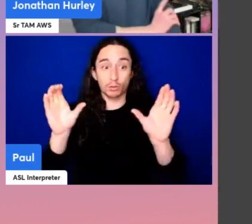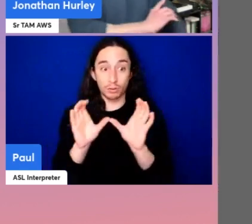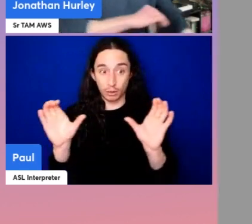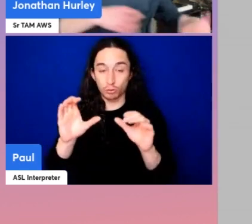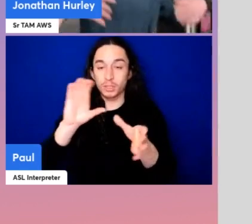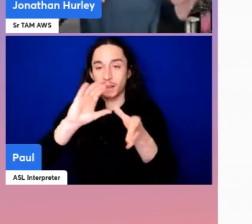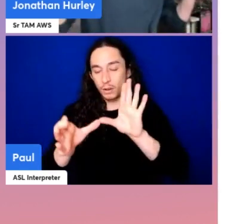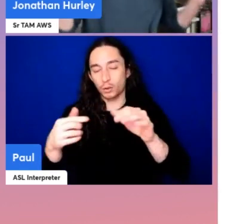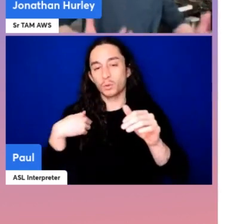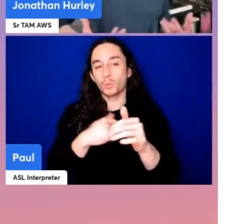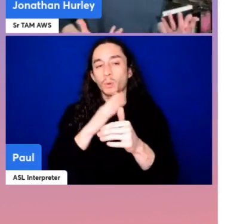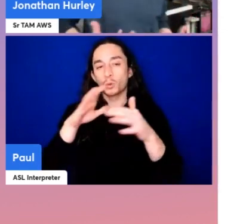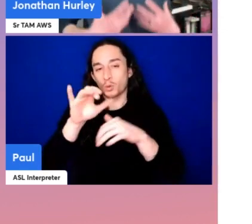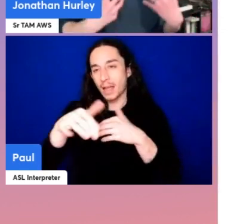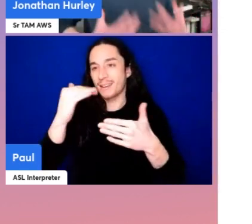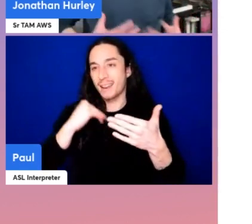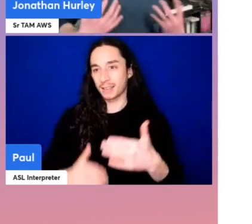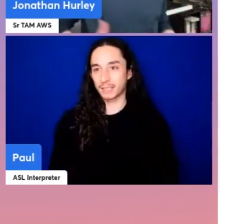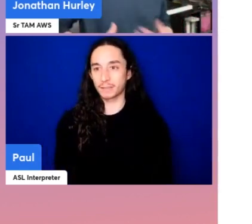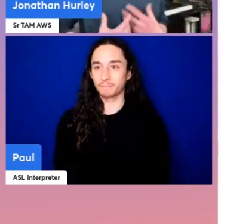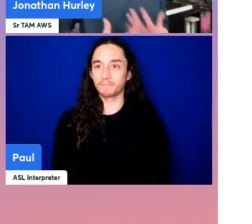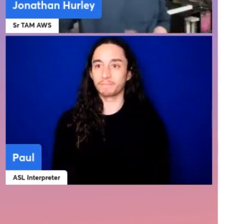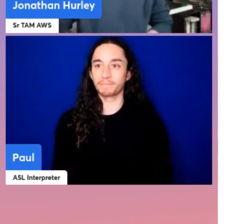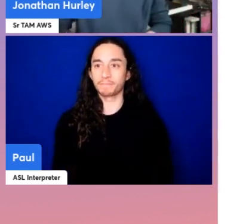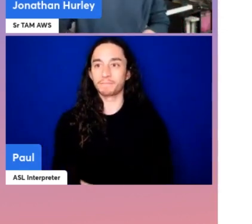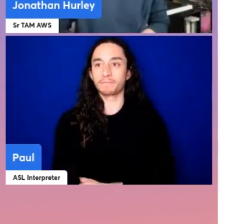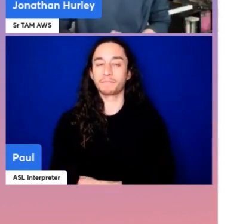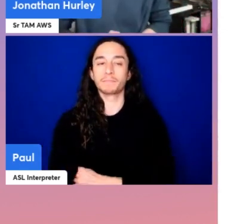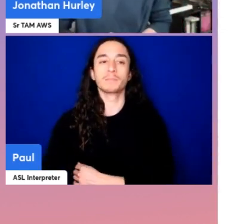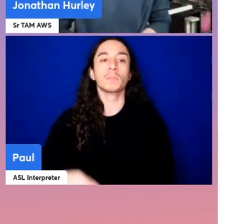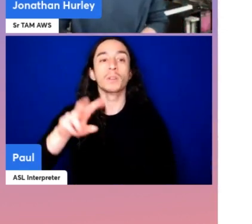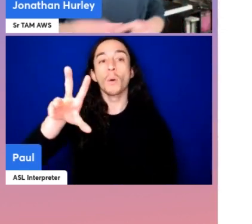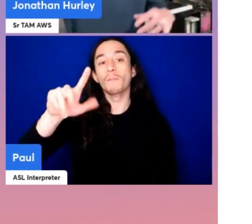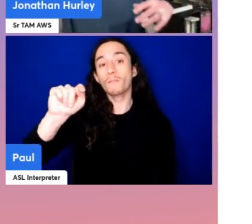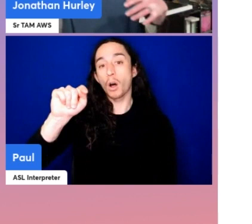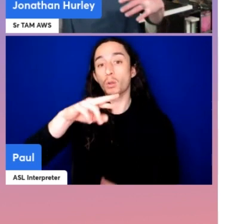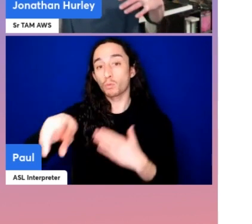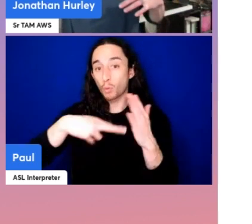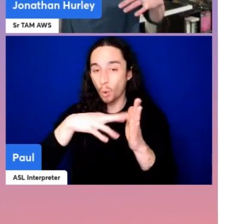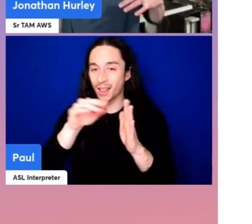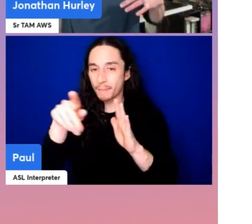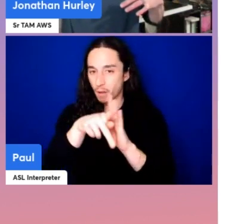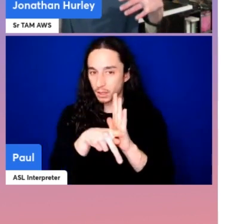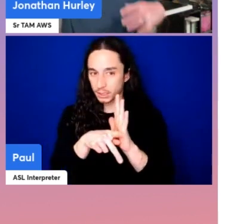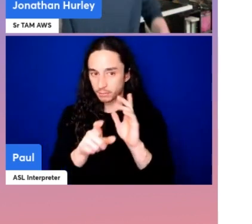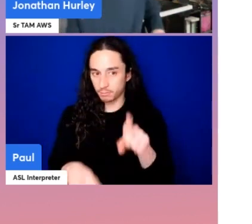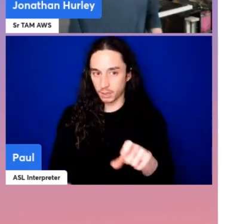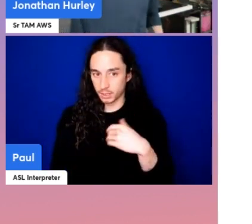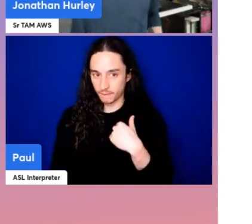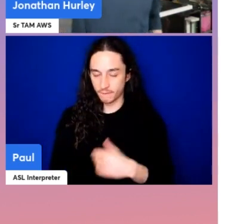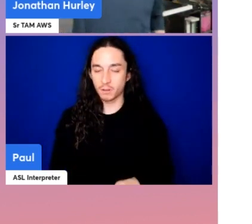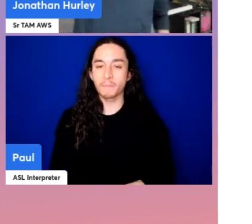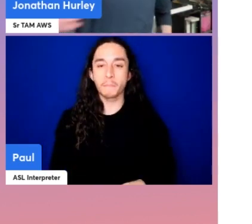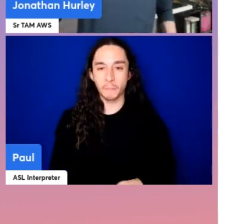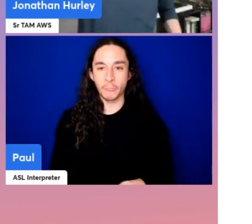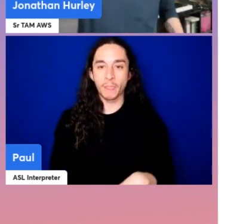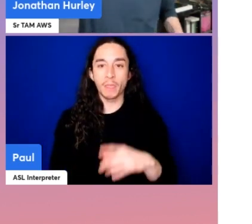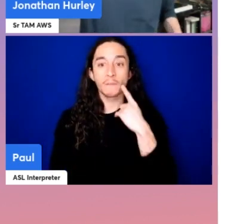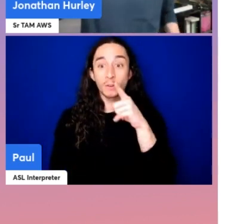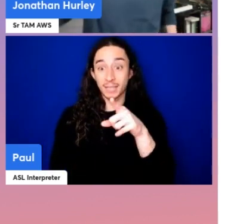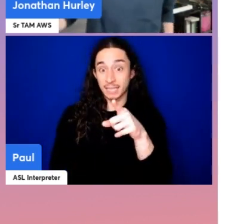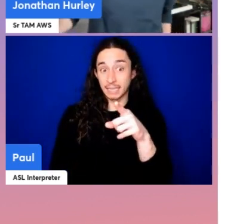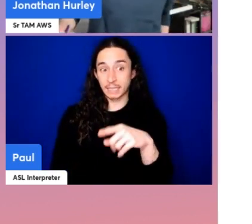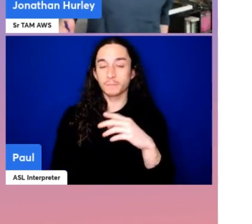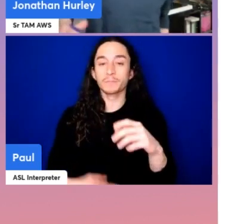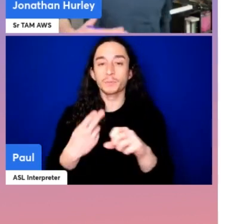next. We have to build a Vault role and policy. In this case, we're using